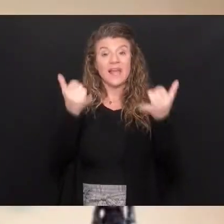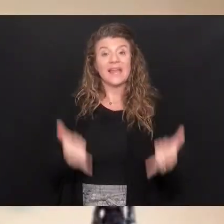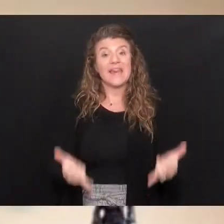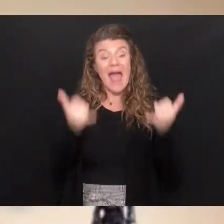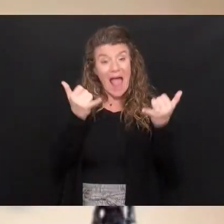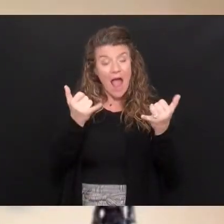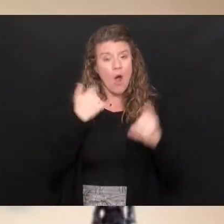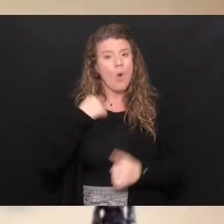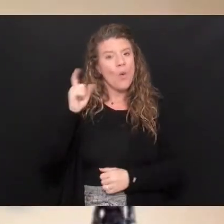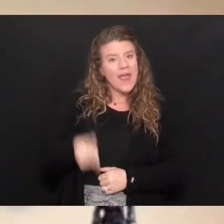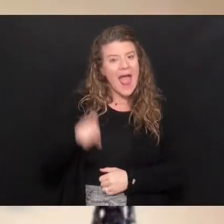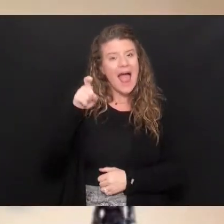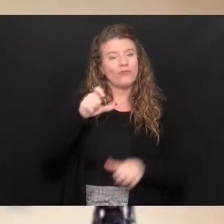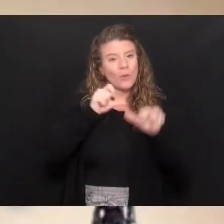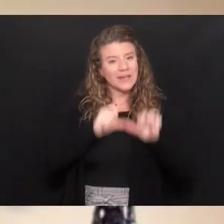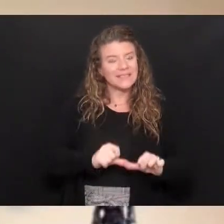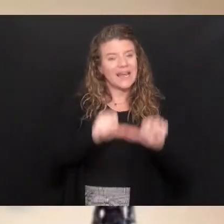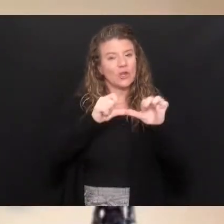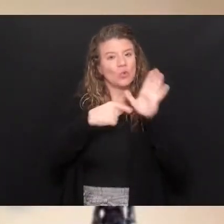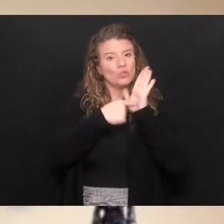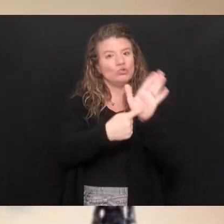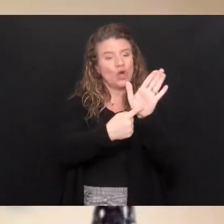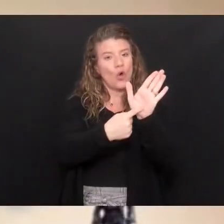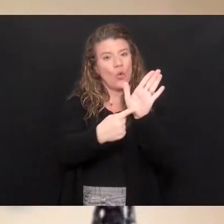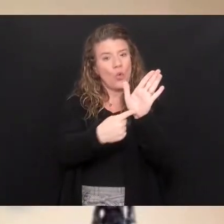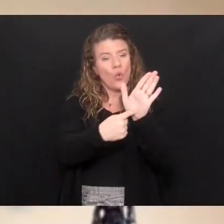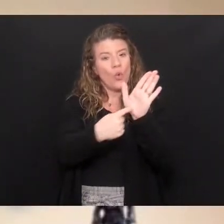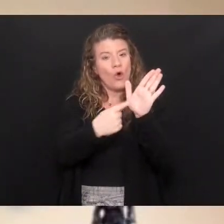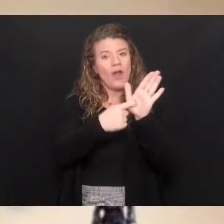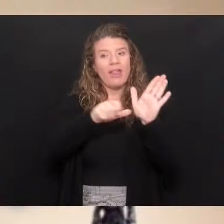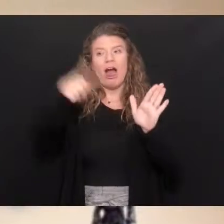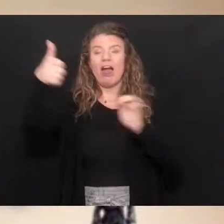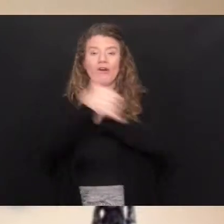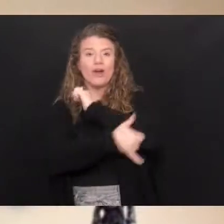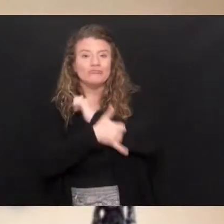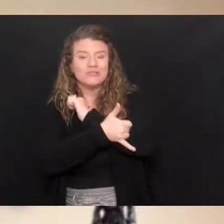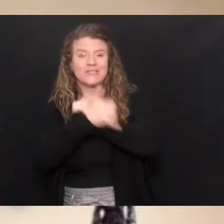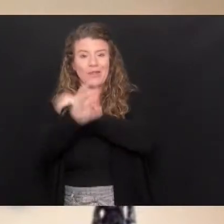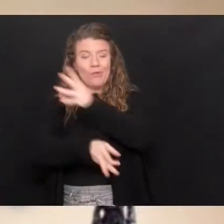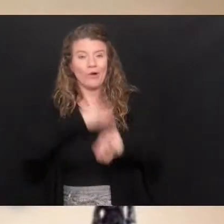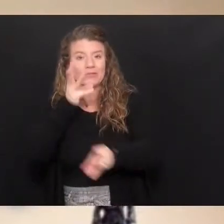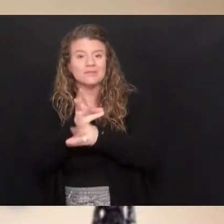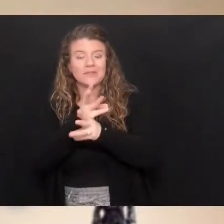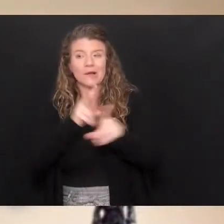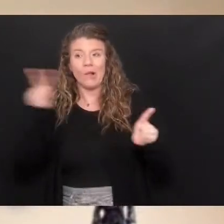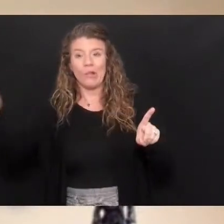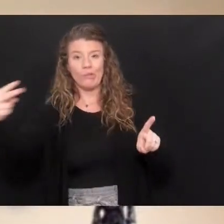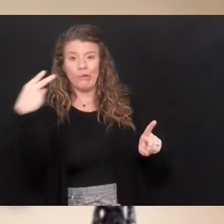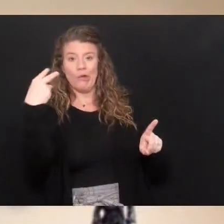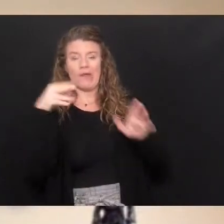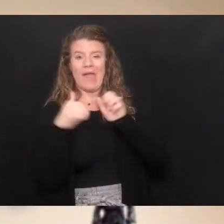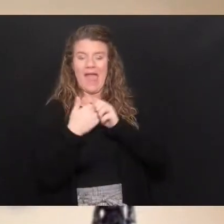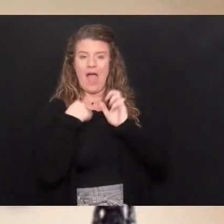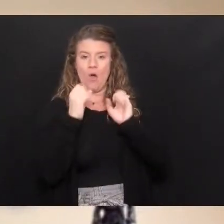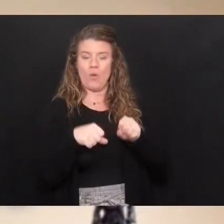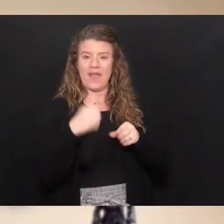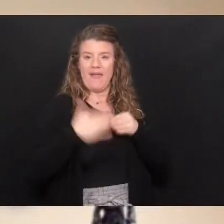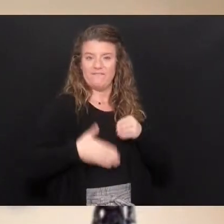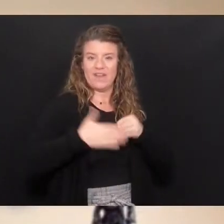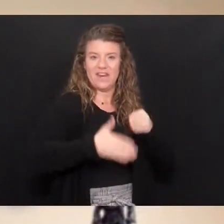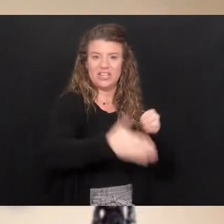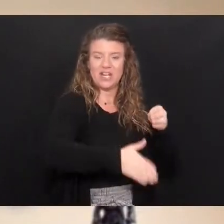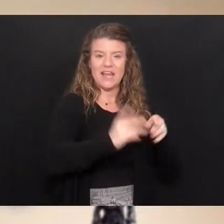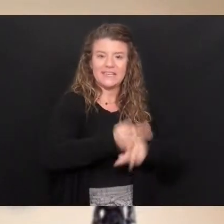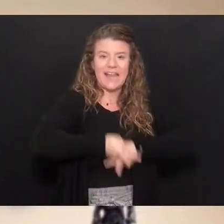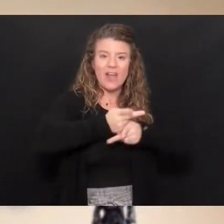what we've got to do is continue to show the rest of the country and the world what we're all about as a people, about taking